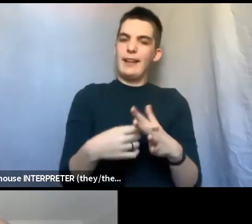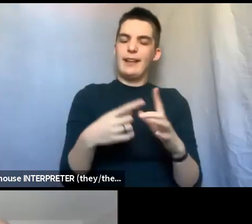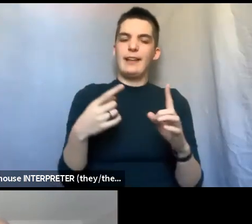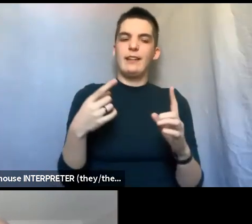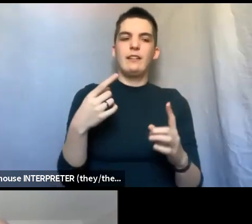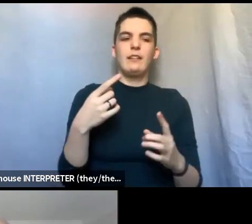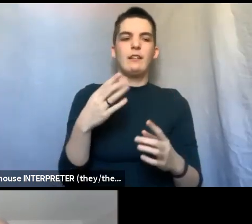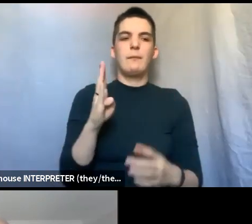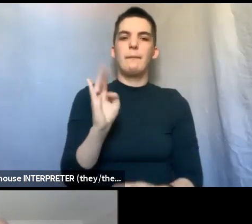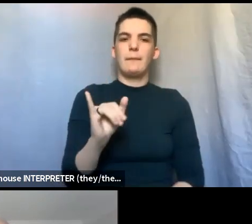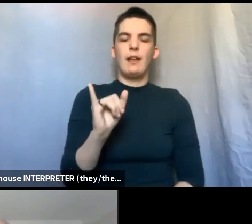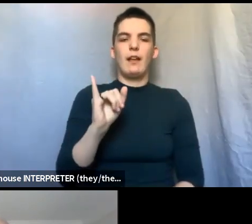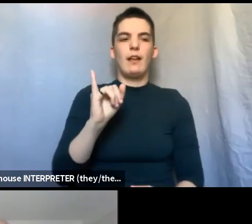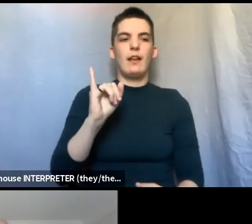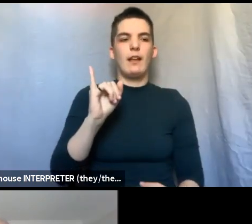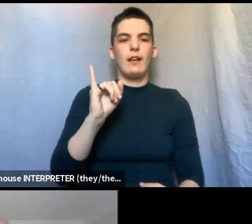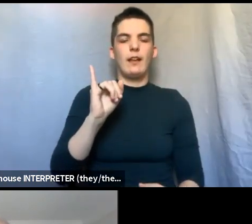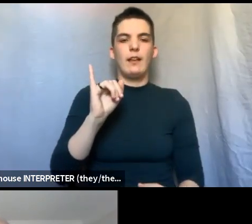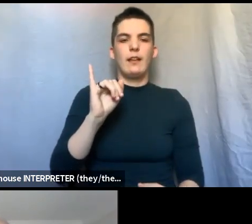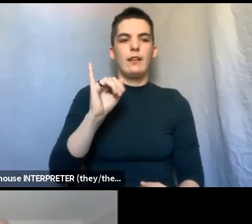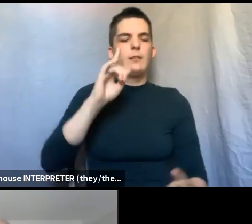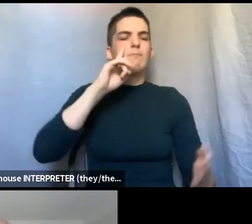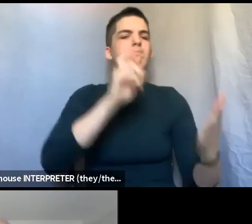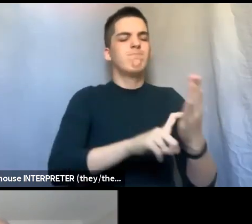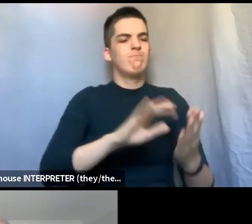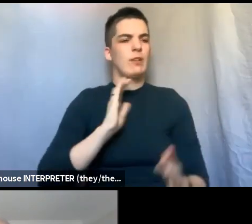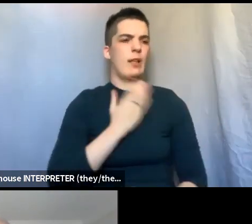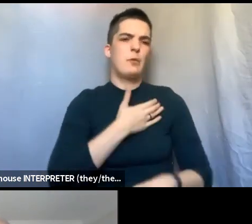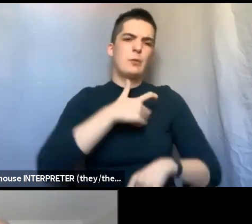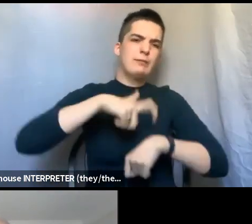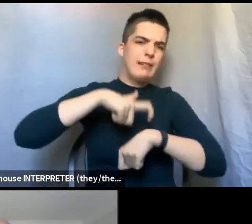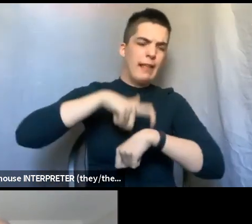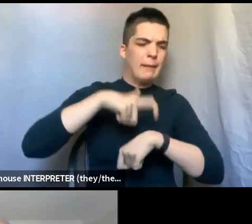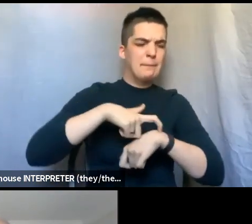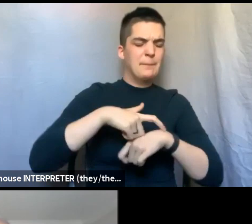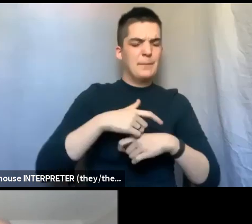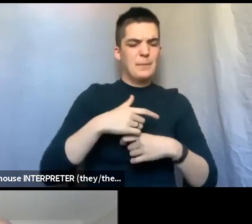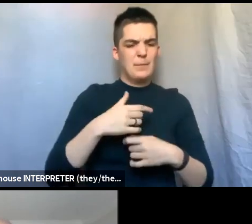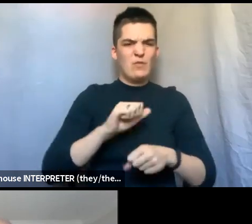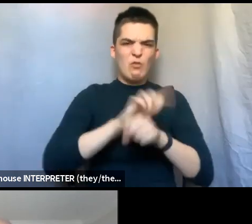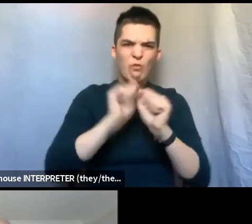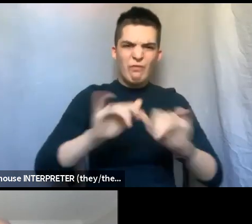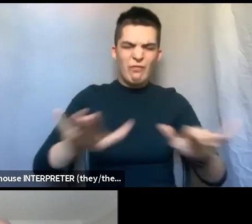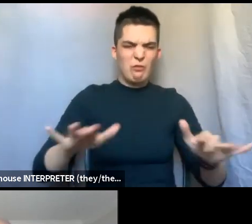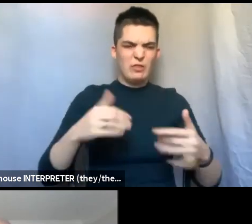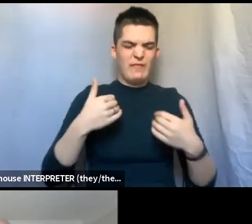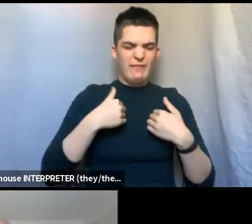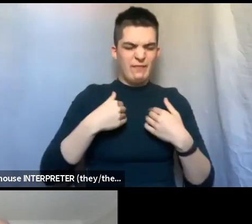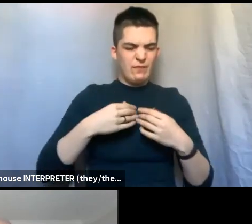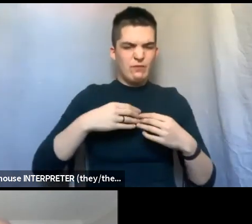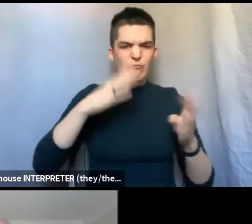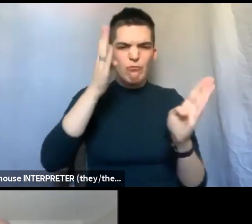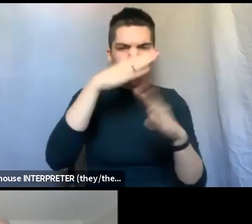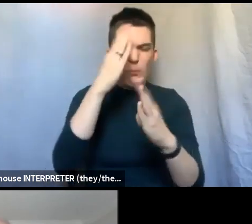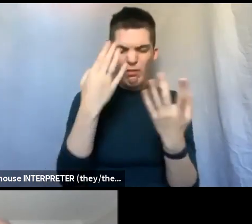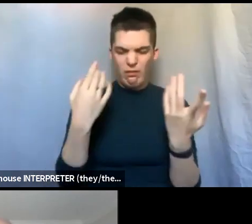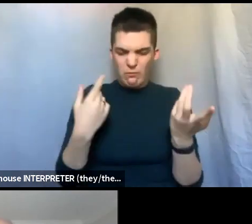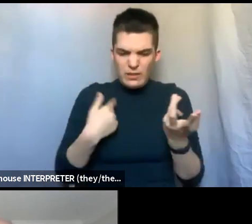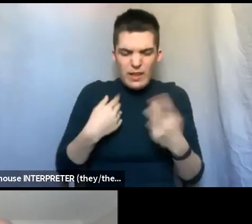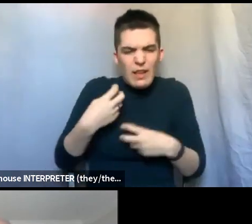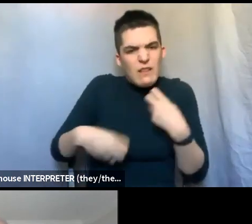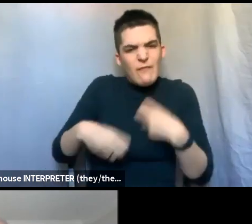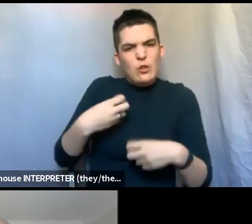acknowledging our time of trouble and the feelings that we have. And if I had more time than Ernie gave me, I would